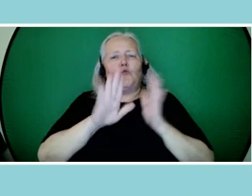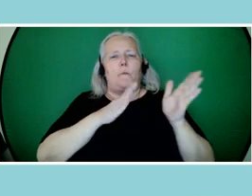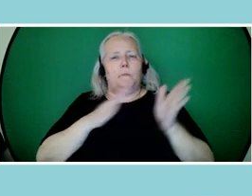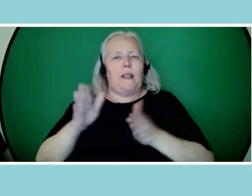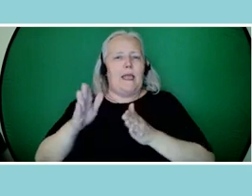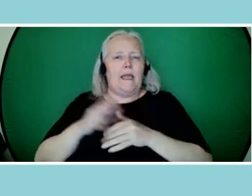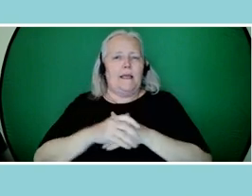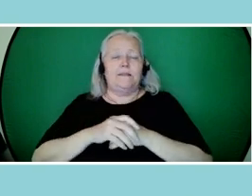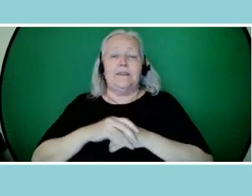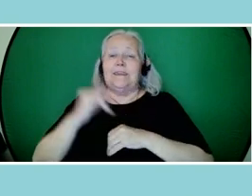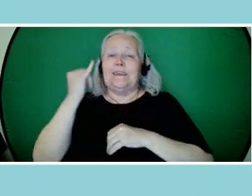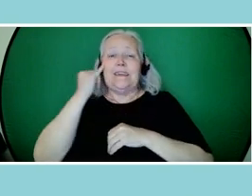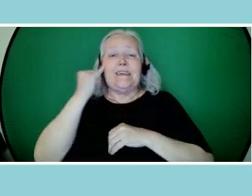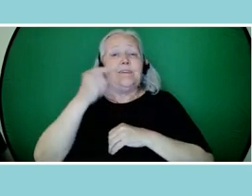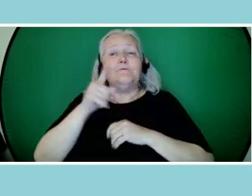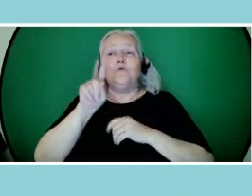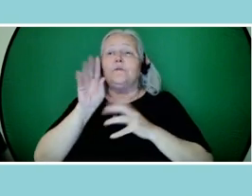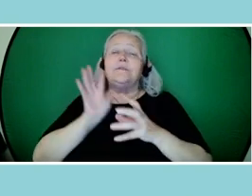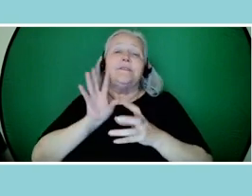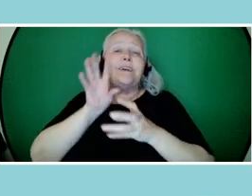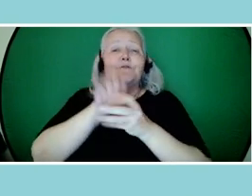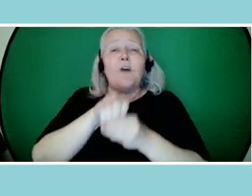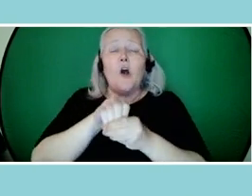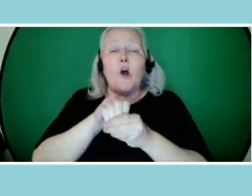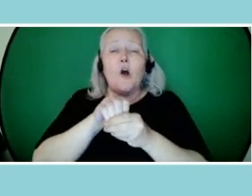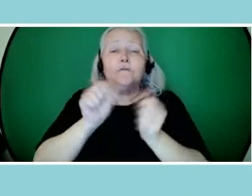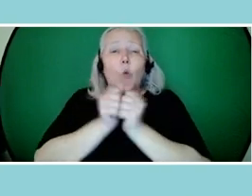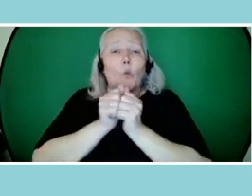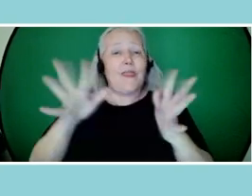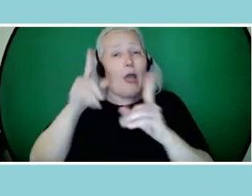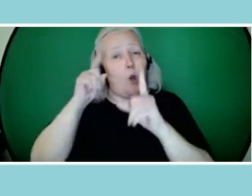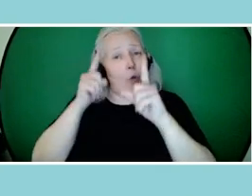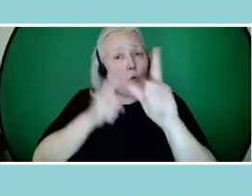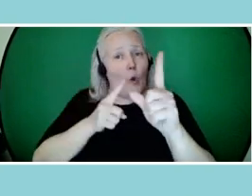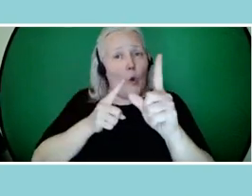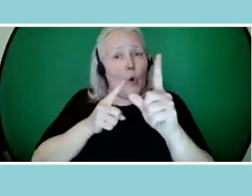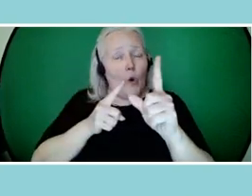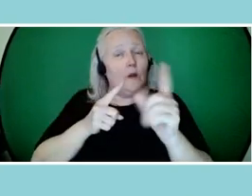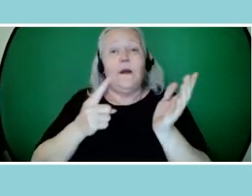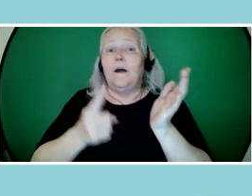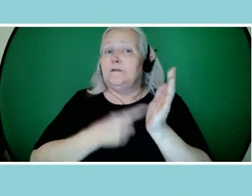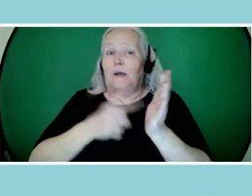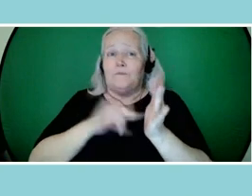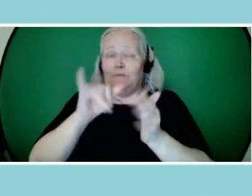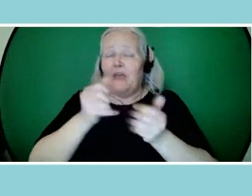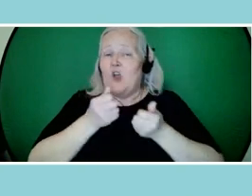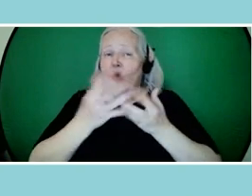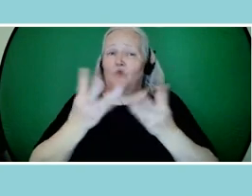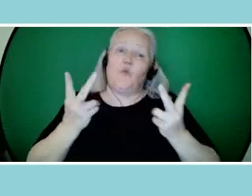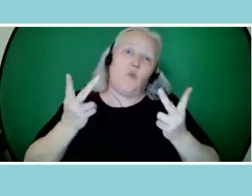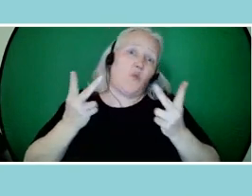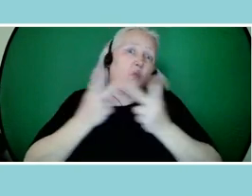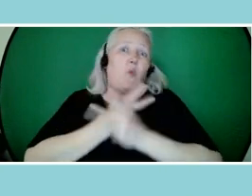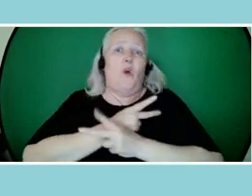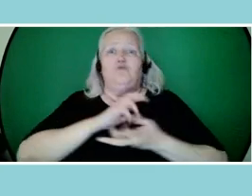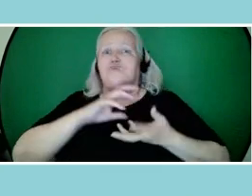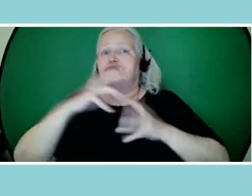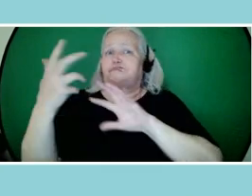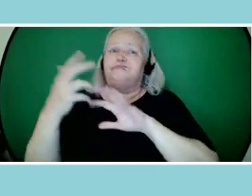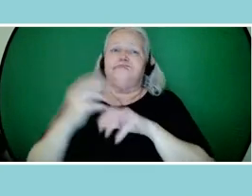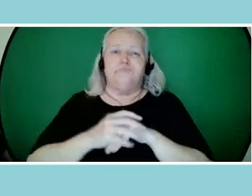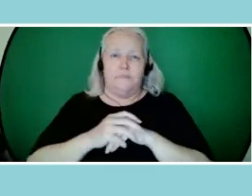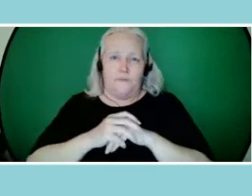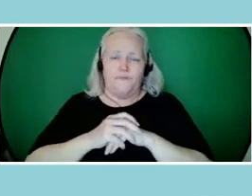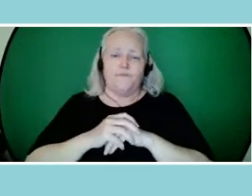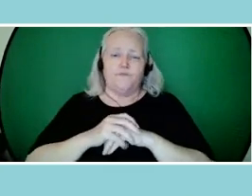just start intervening and you don't actually have a goal, things can go off the rails pretty quickly. The C is